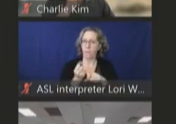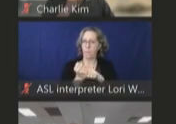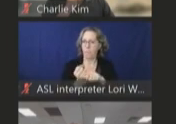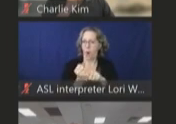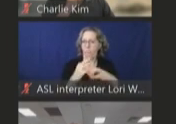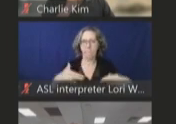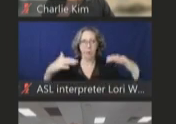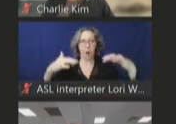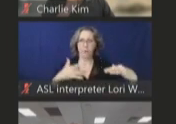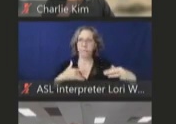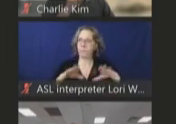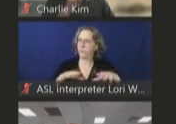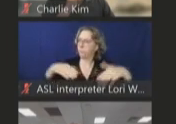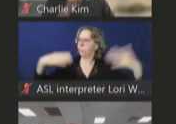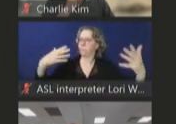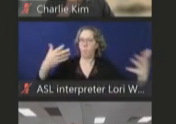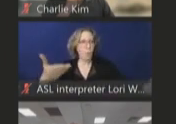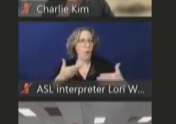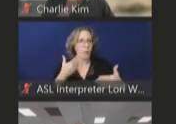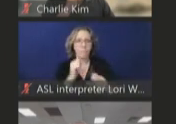and inclusive for all fans.